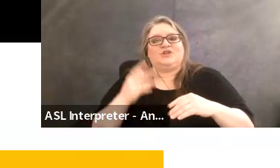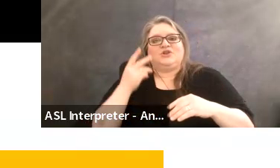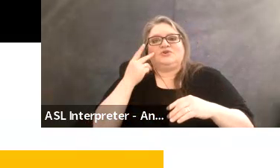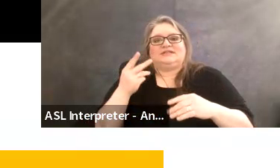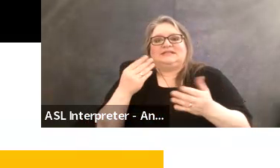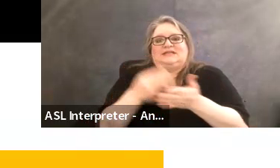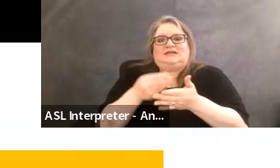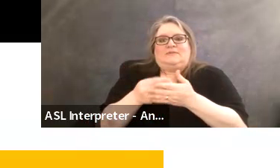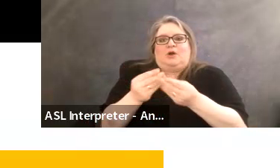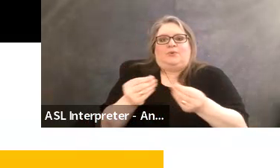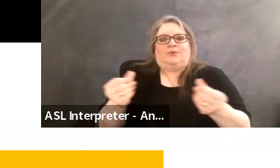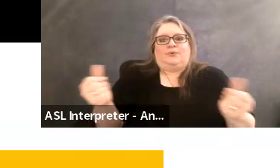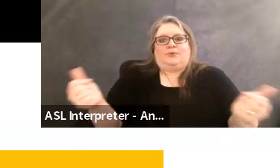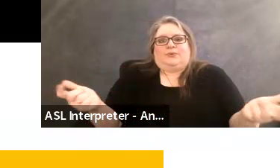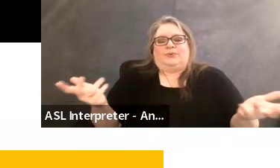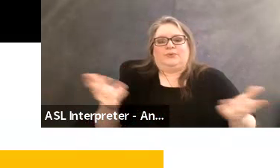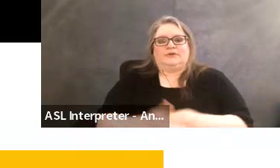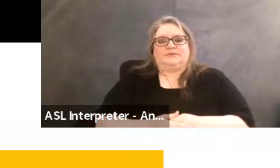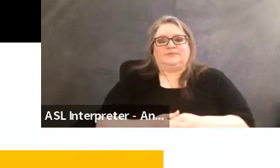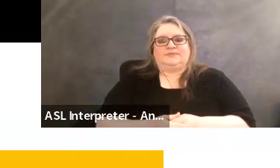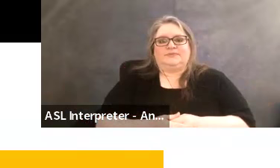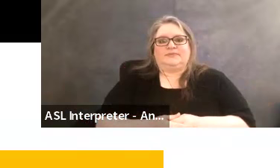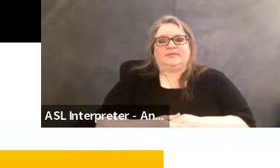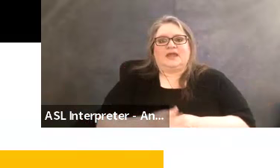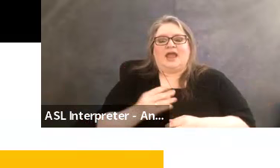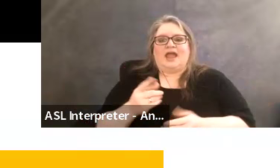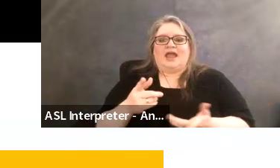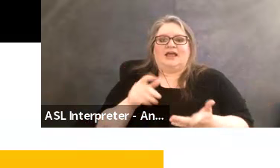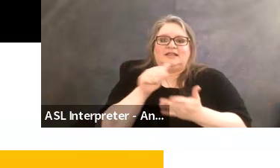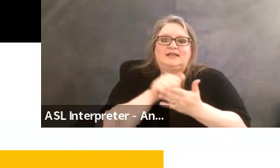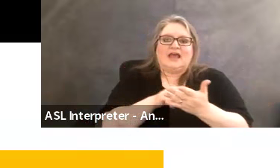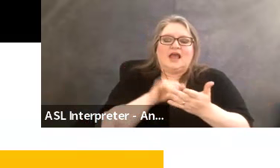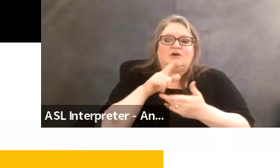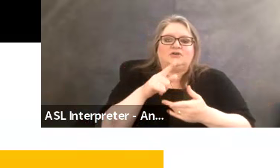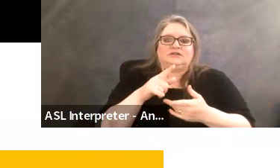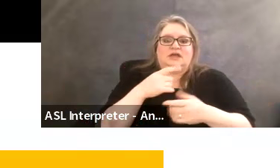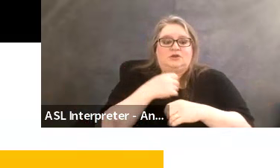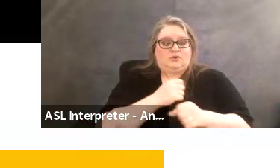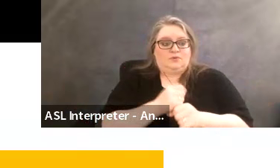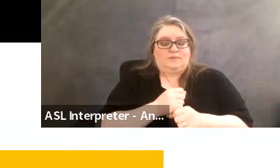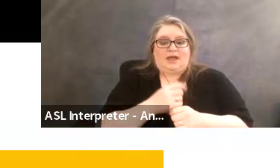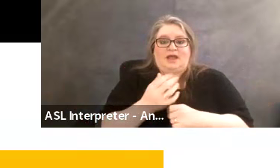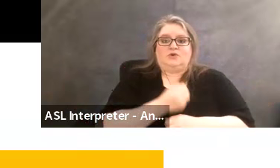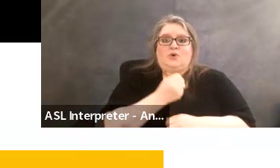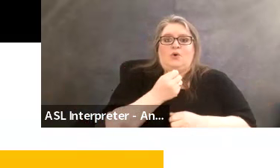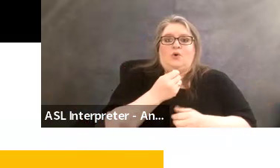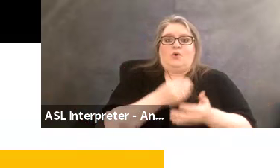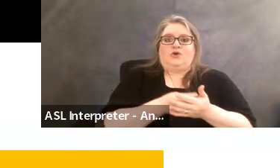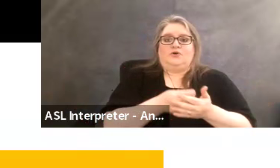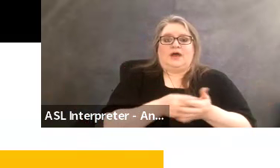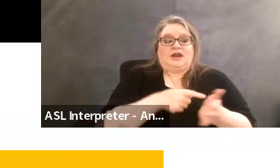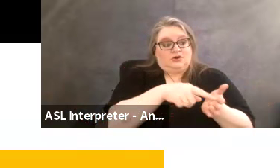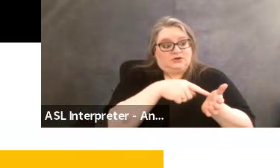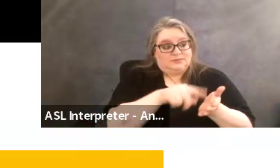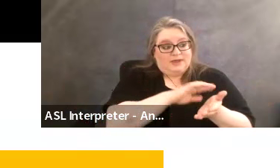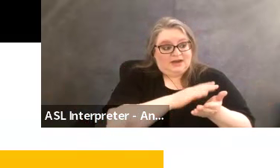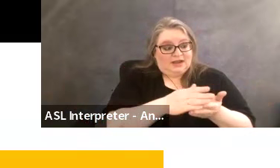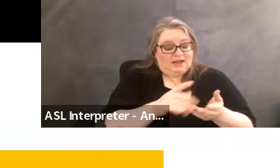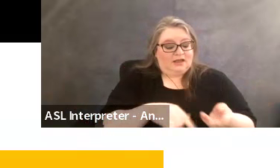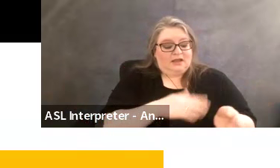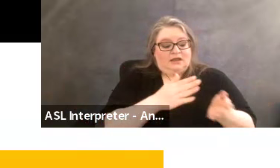And make sure that these accounts that you put together to hold your money your spending pile, your investment